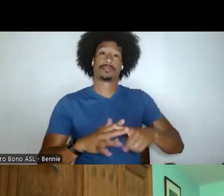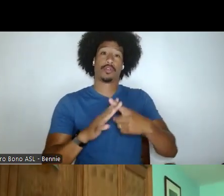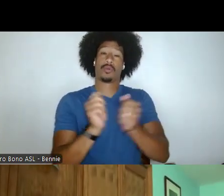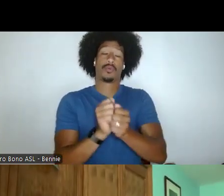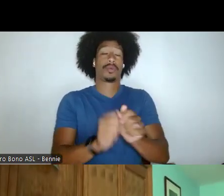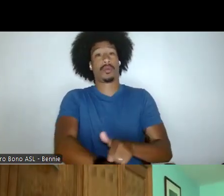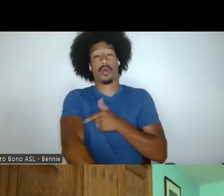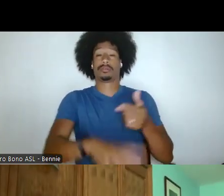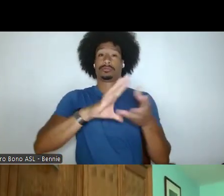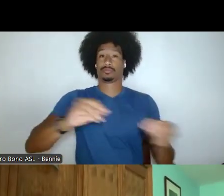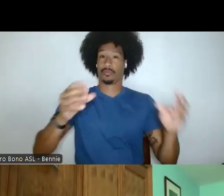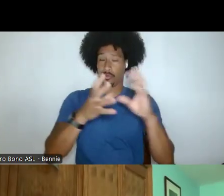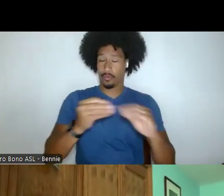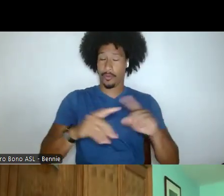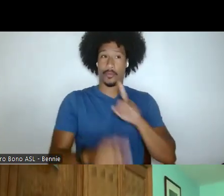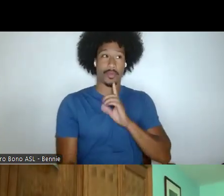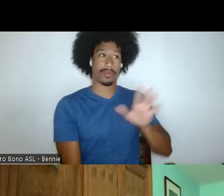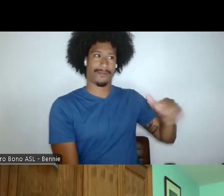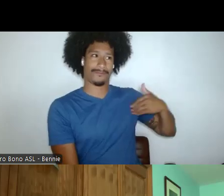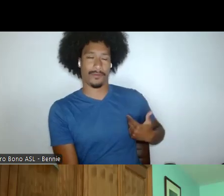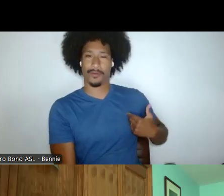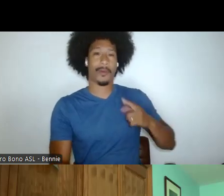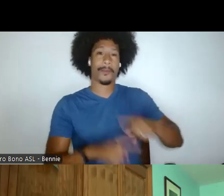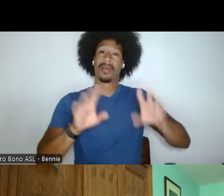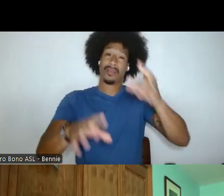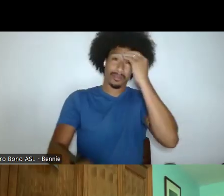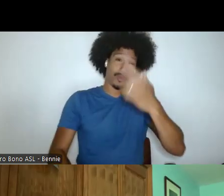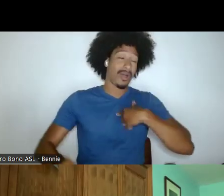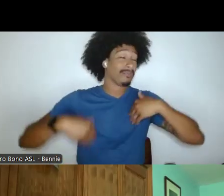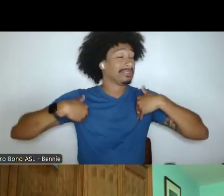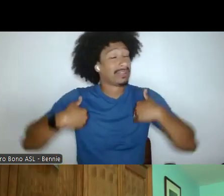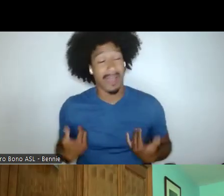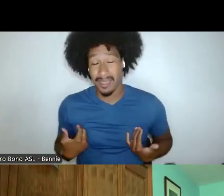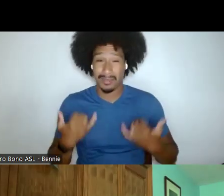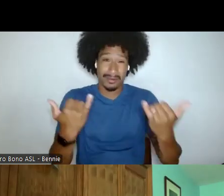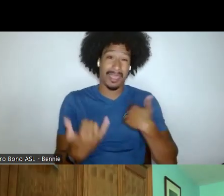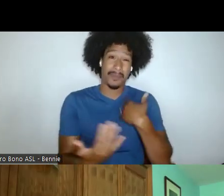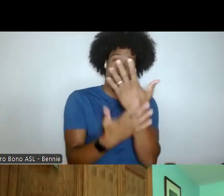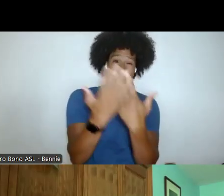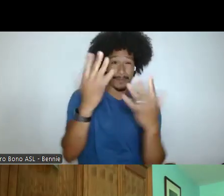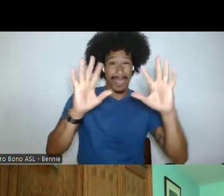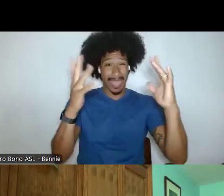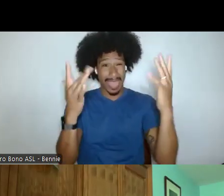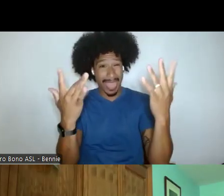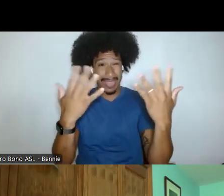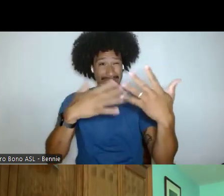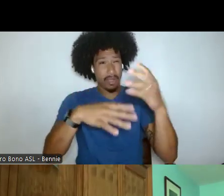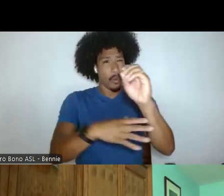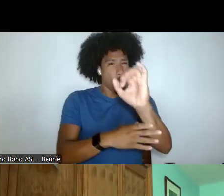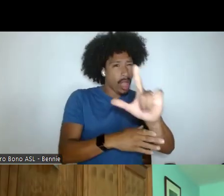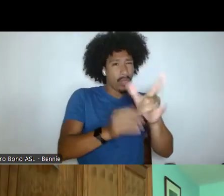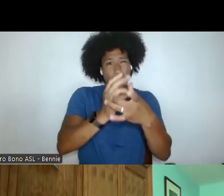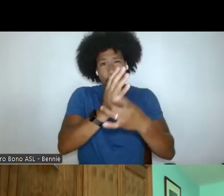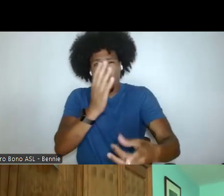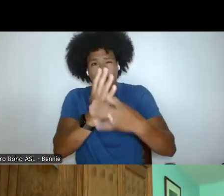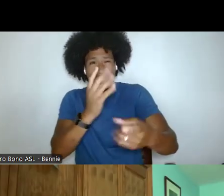his fault. I'm exhausted today. And my hands got covered in like oil grease from my